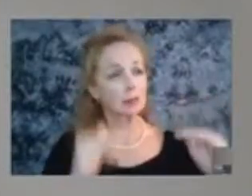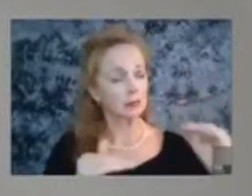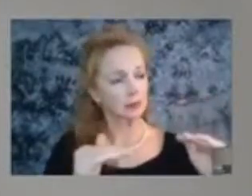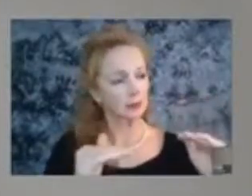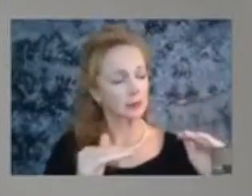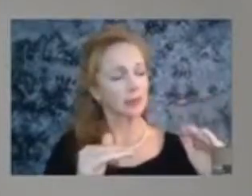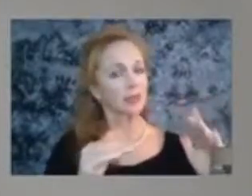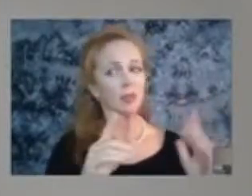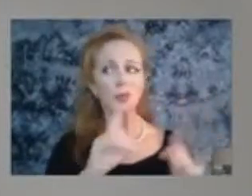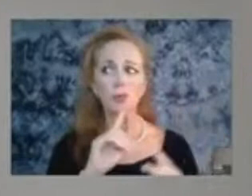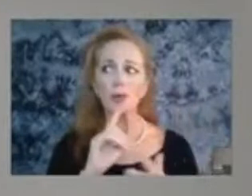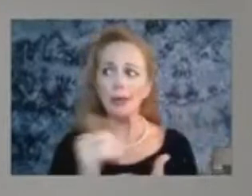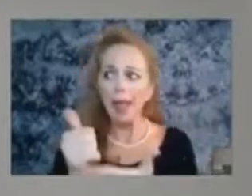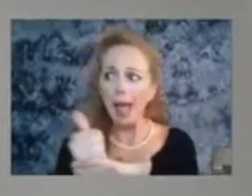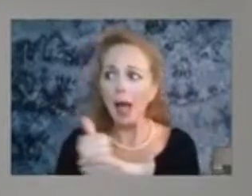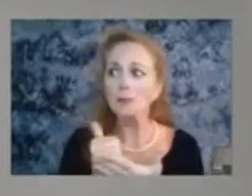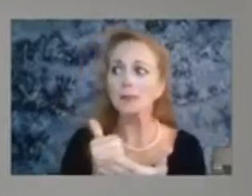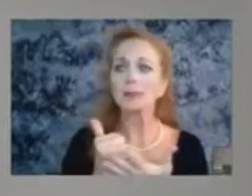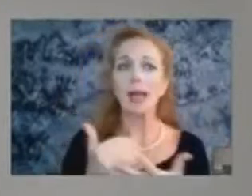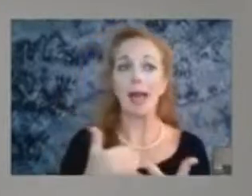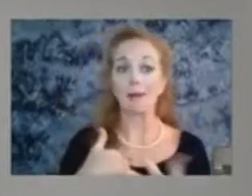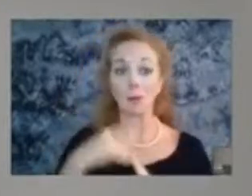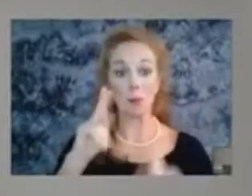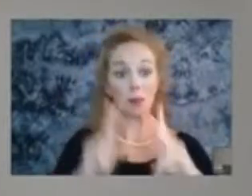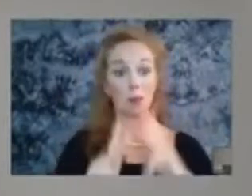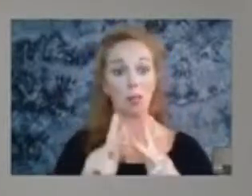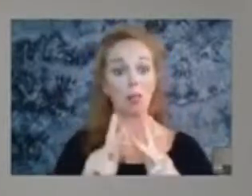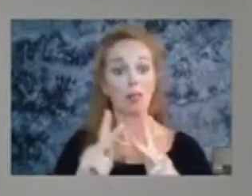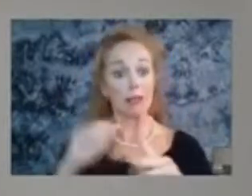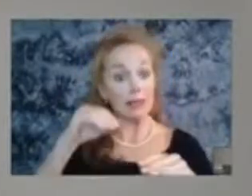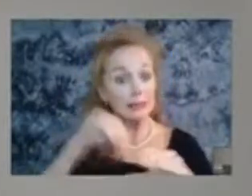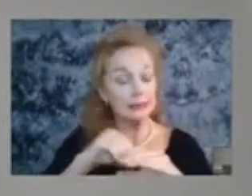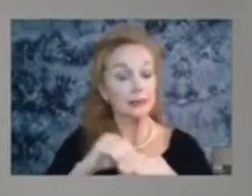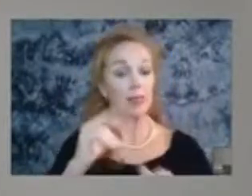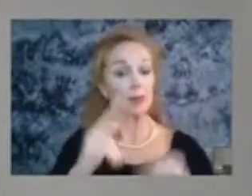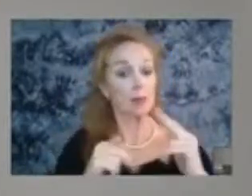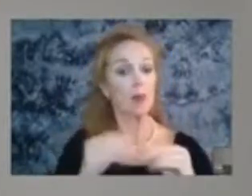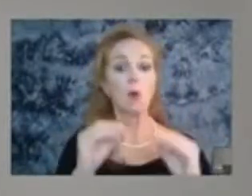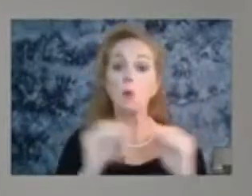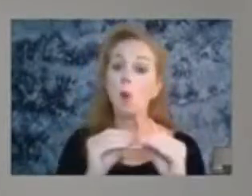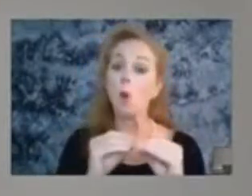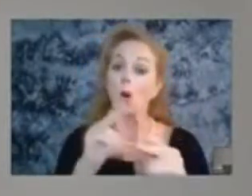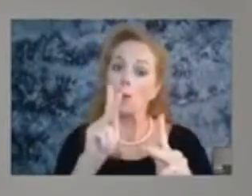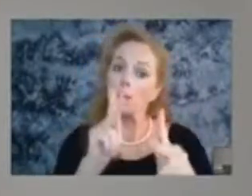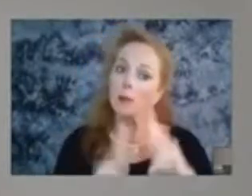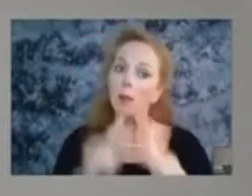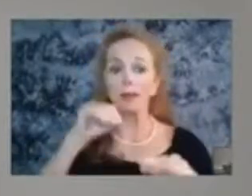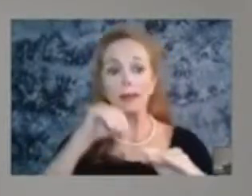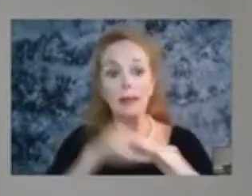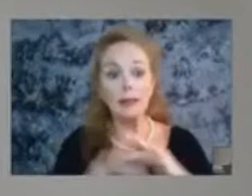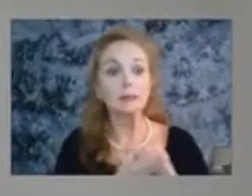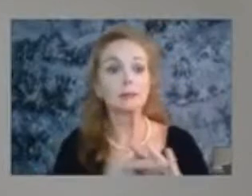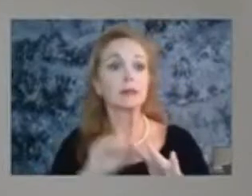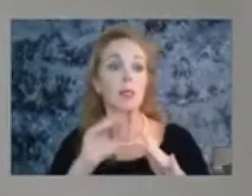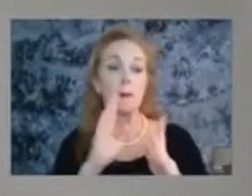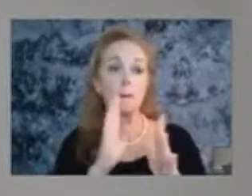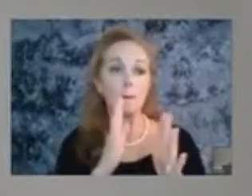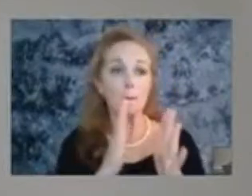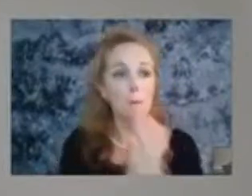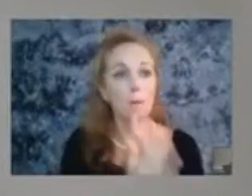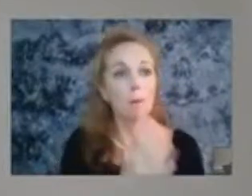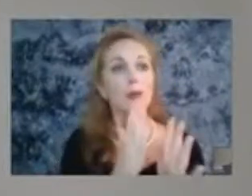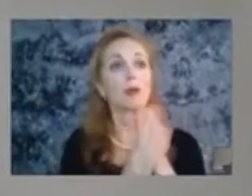us to have people in our buildings. Because the more people that we have in our buildings and the movement, that's part of the